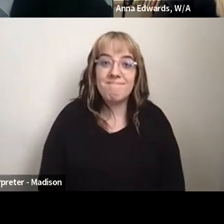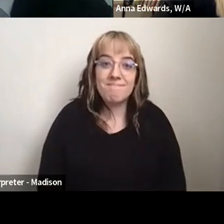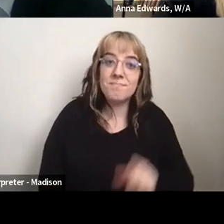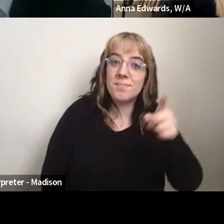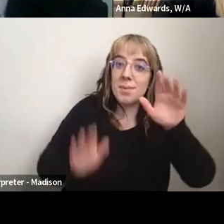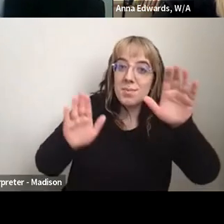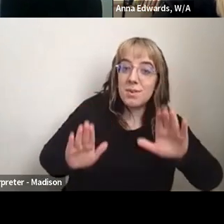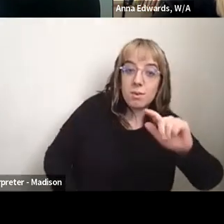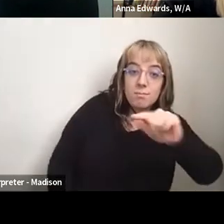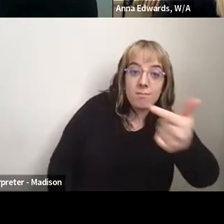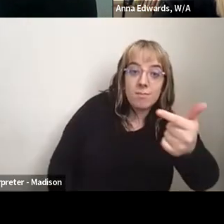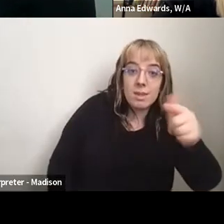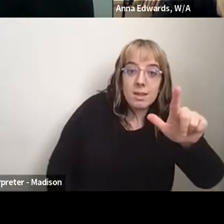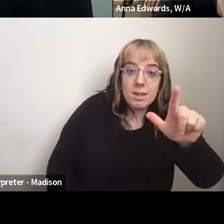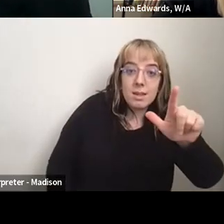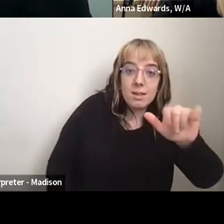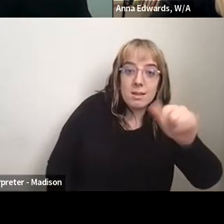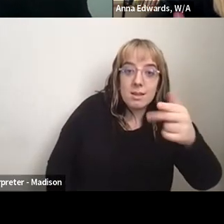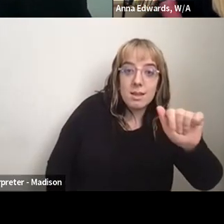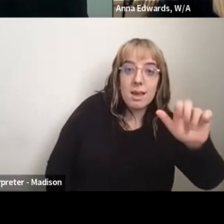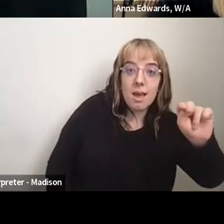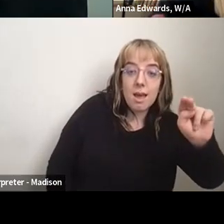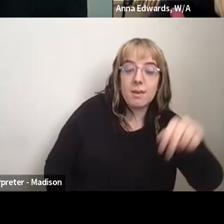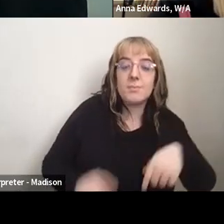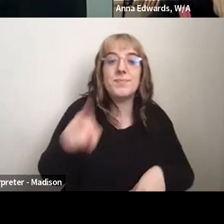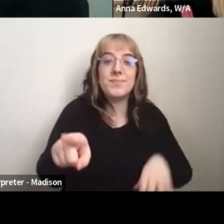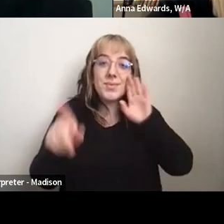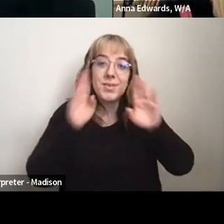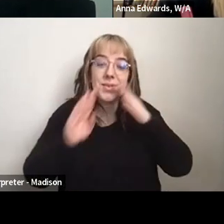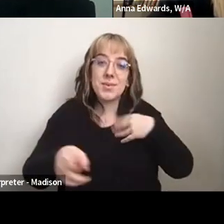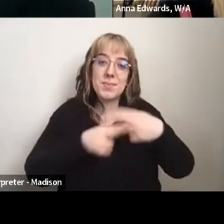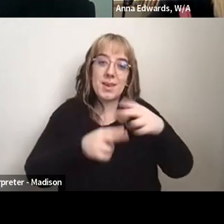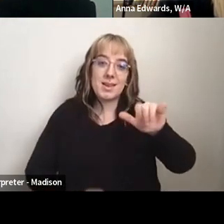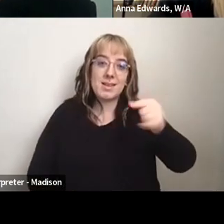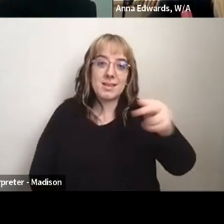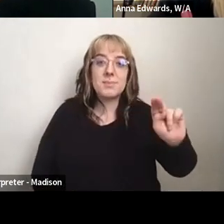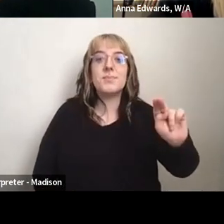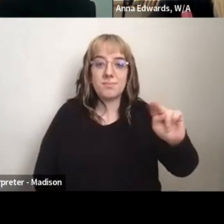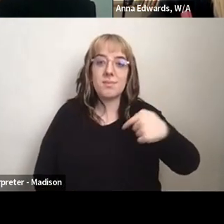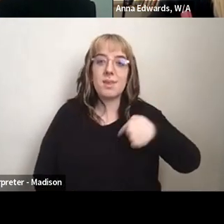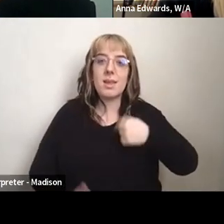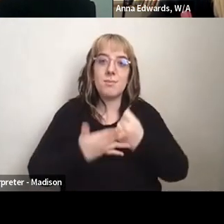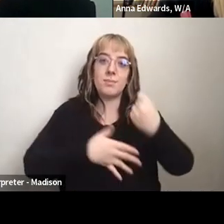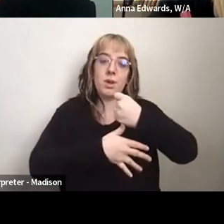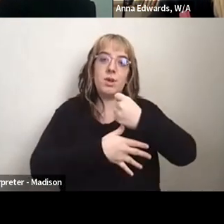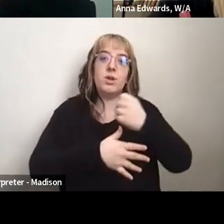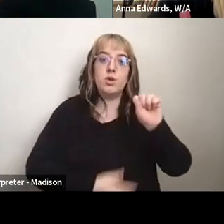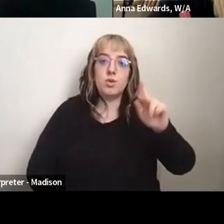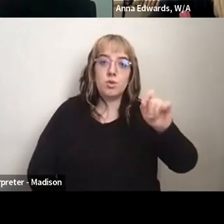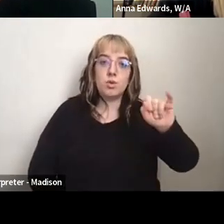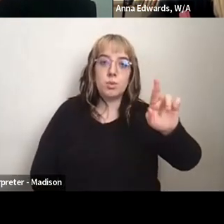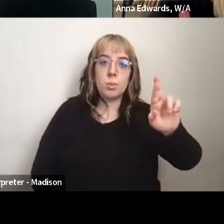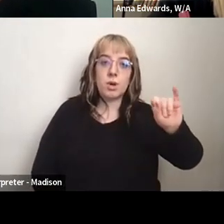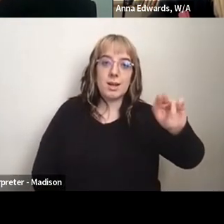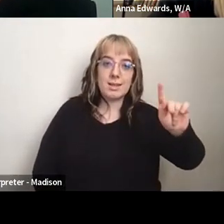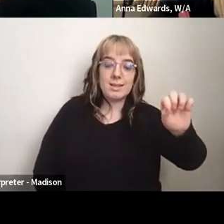Wonderful. Leanne, what about you all in Orange County? Hi, I'm Leanne Bradshaw, and I'm the Associate Superintendent, and I work with